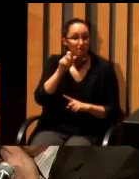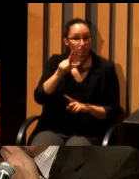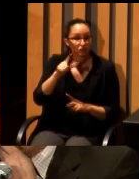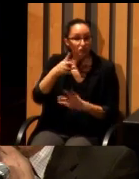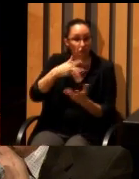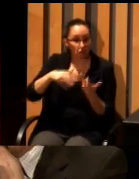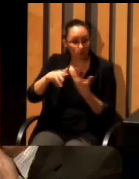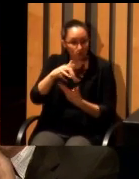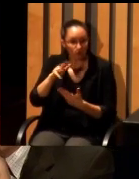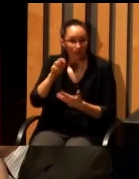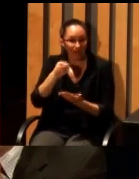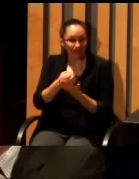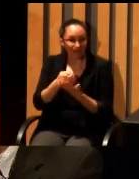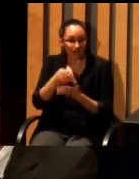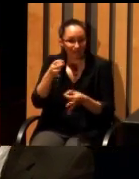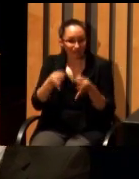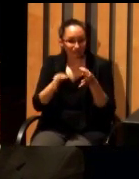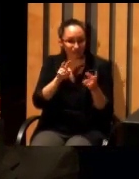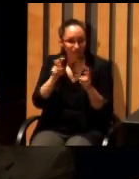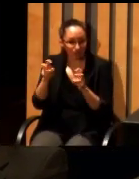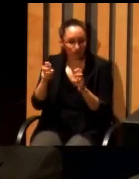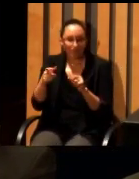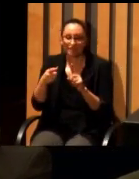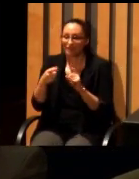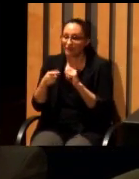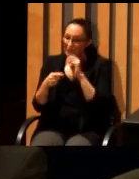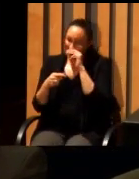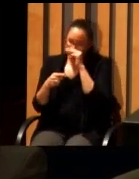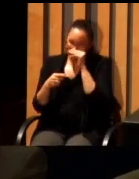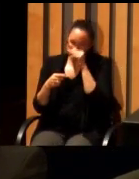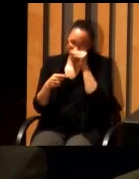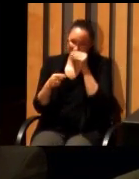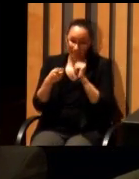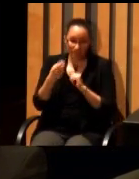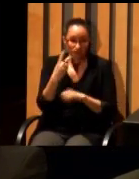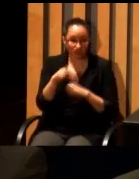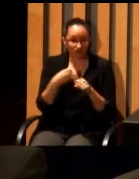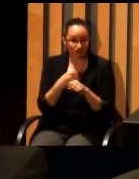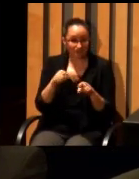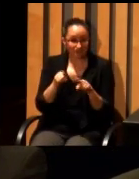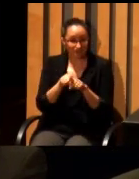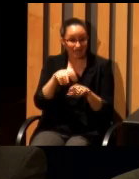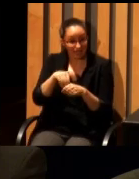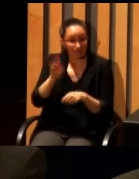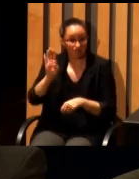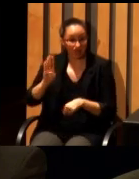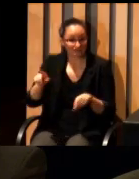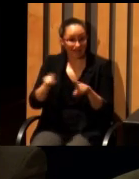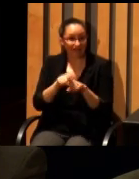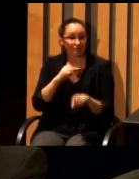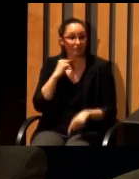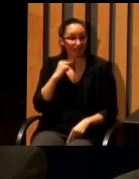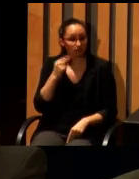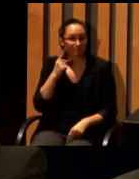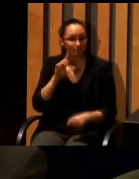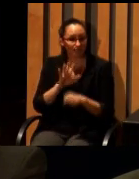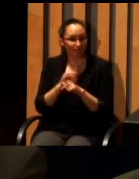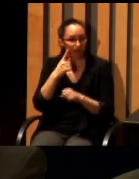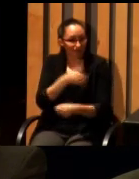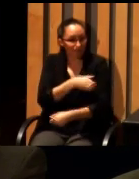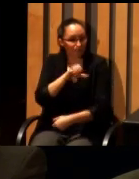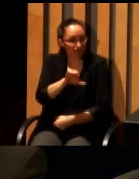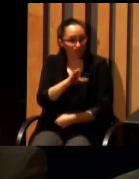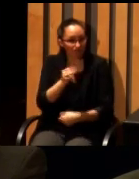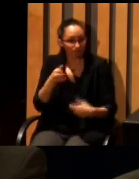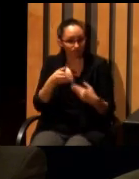of Divinity degree from Chicago Theological Seminary, 12 years as a pastor in Boston committed to empowerment, opposition to